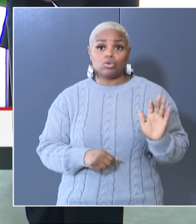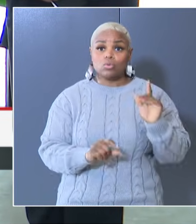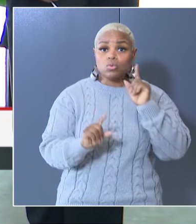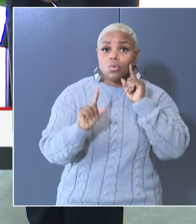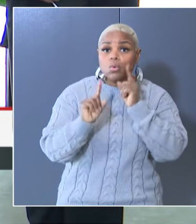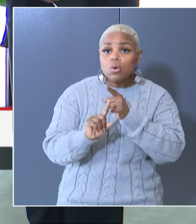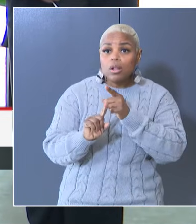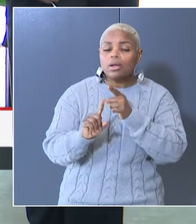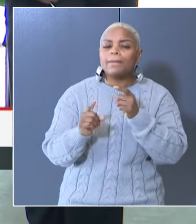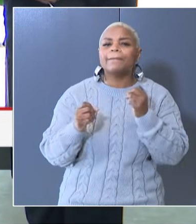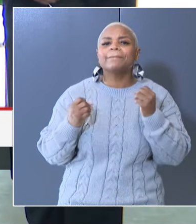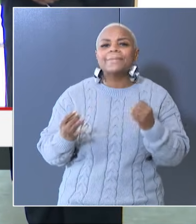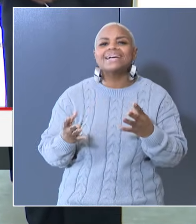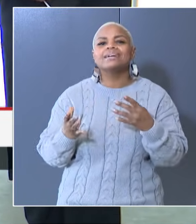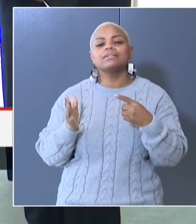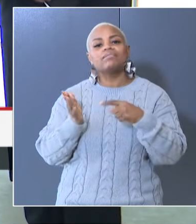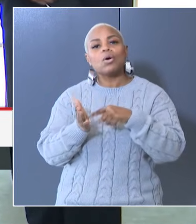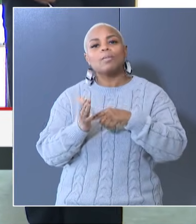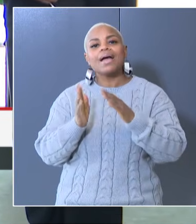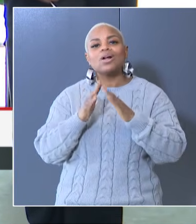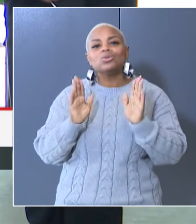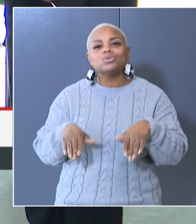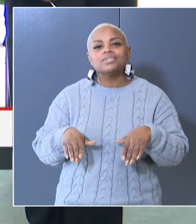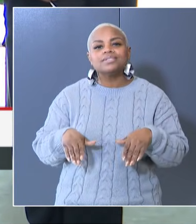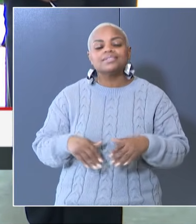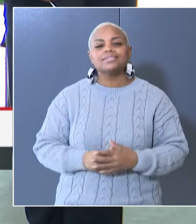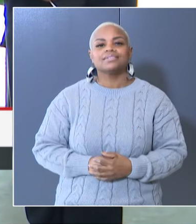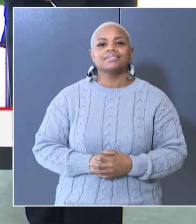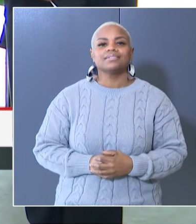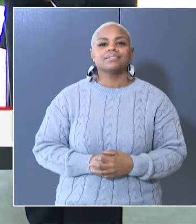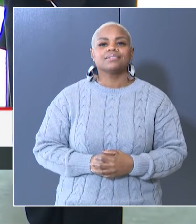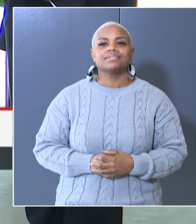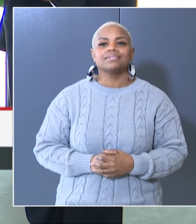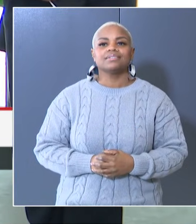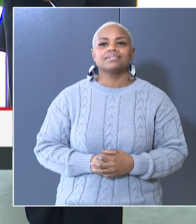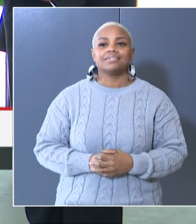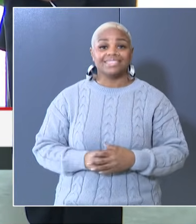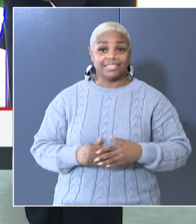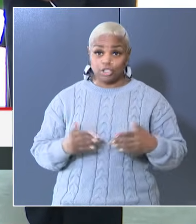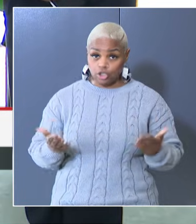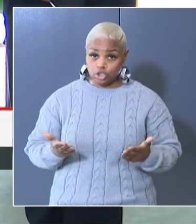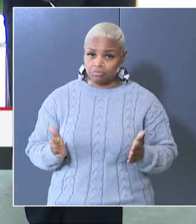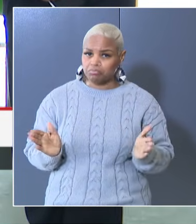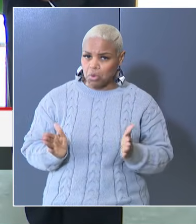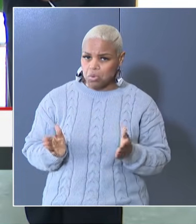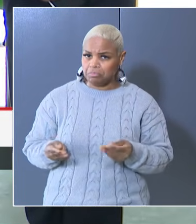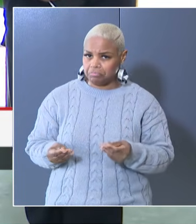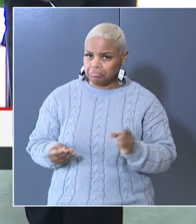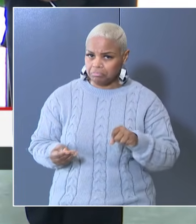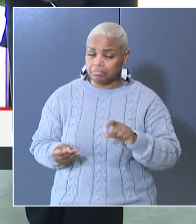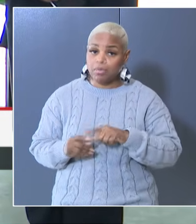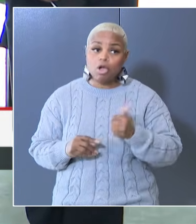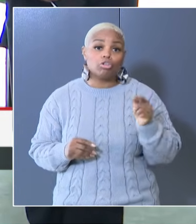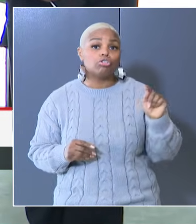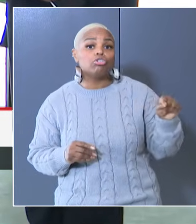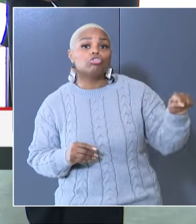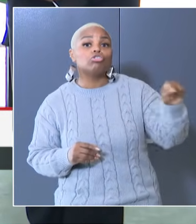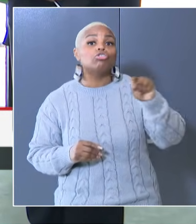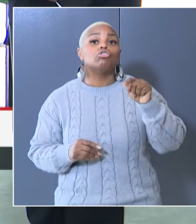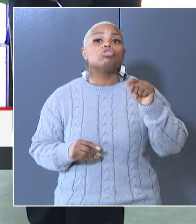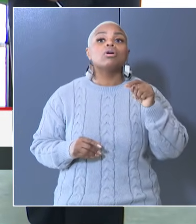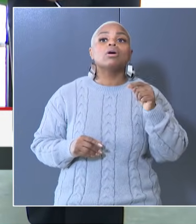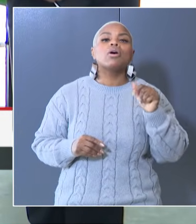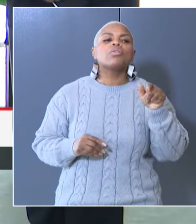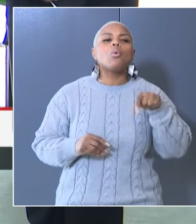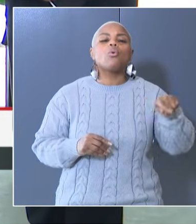at specific small parcels. Here, around the corner, where we're helping another nonprofit build another similar project. And it's